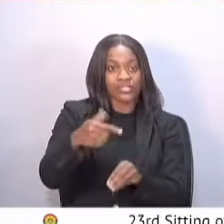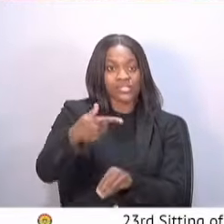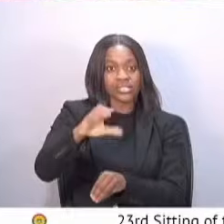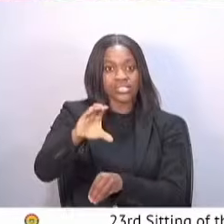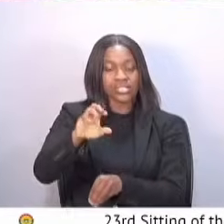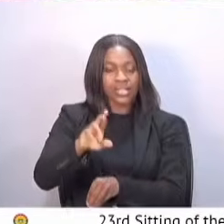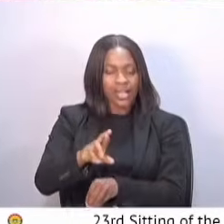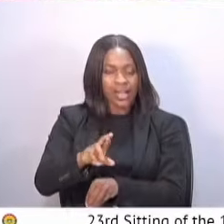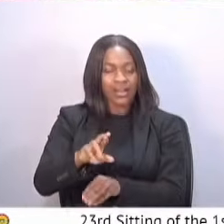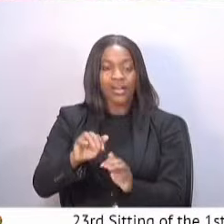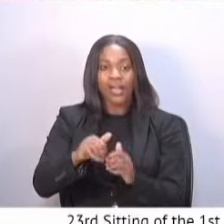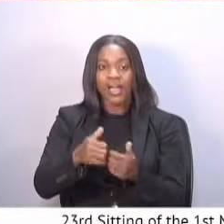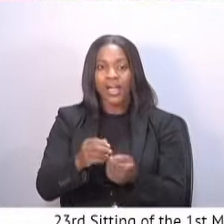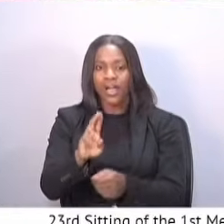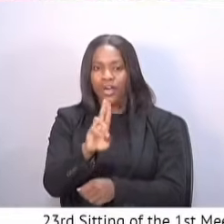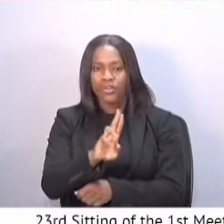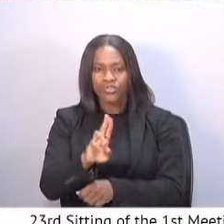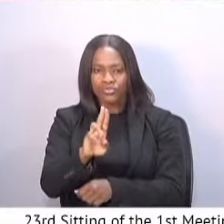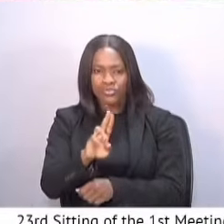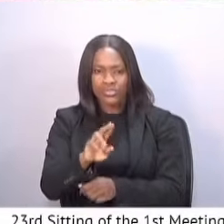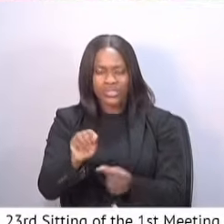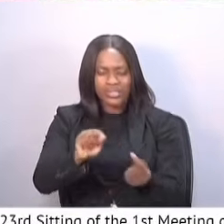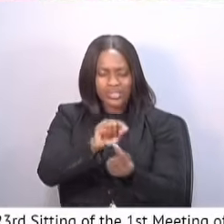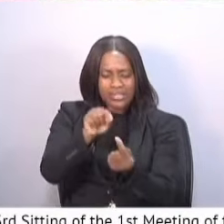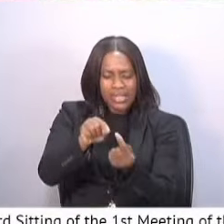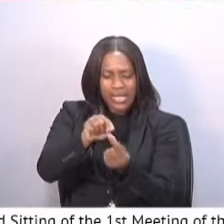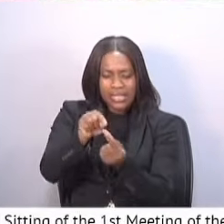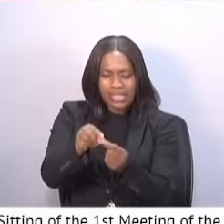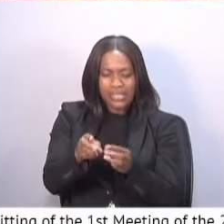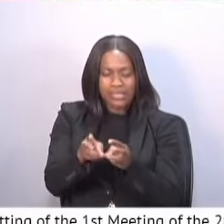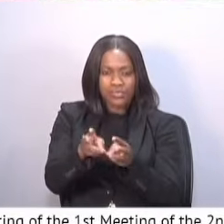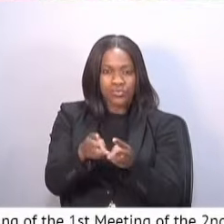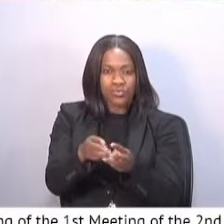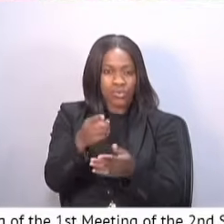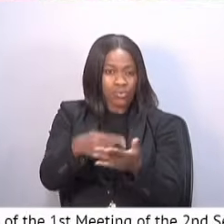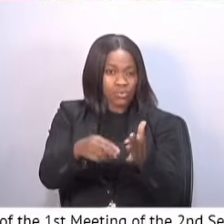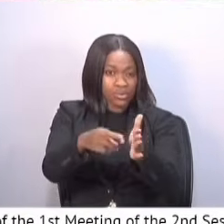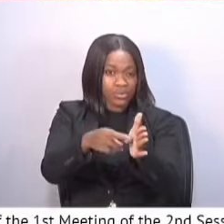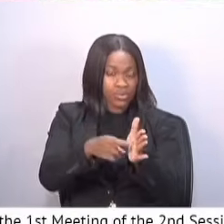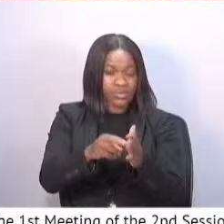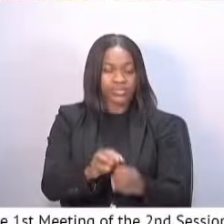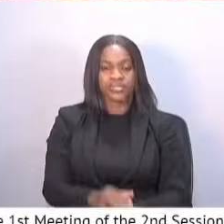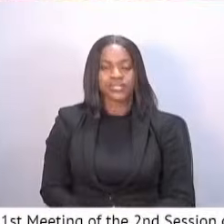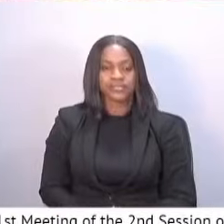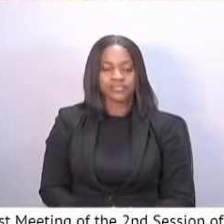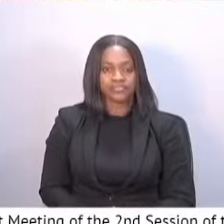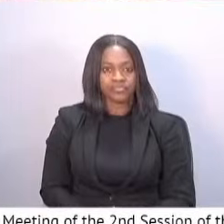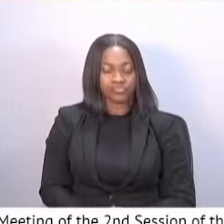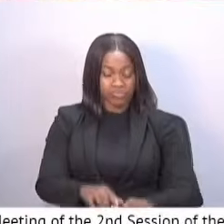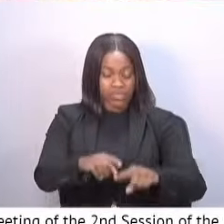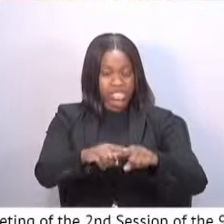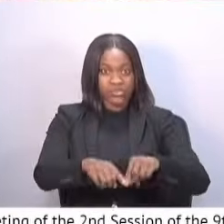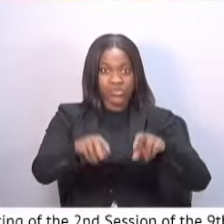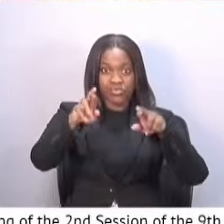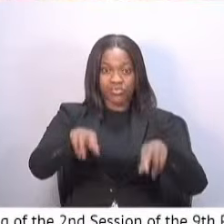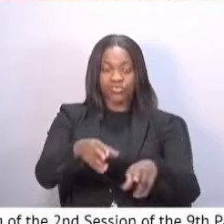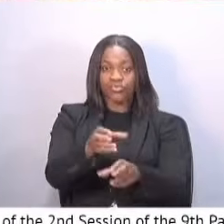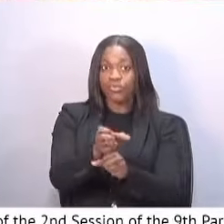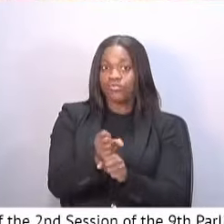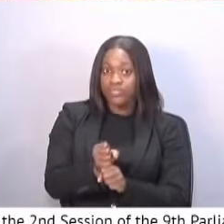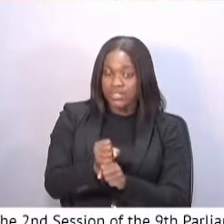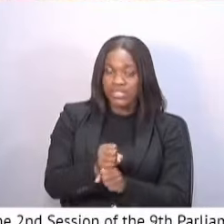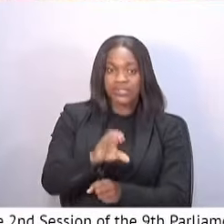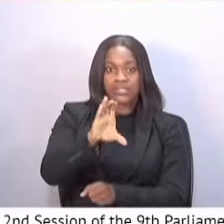using defined key performance indicators. Based on the assessment results,